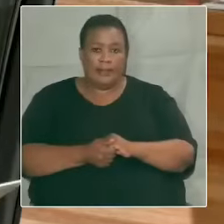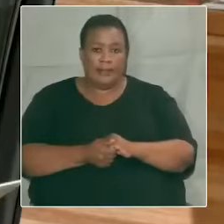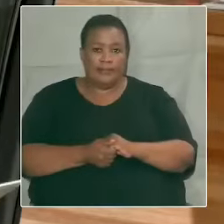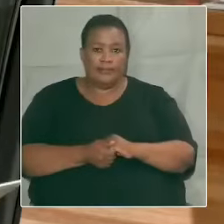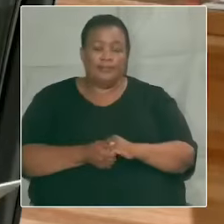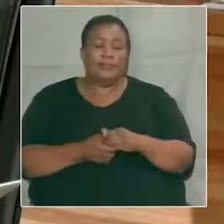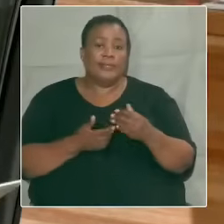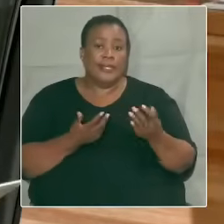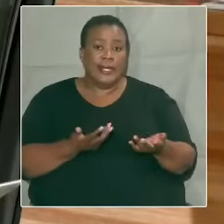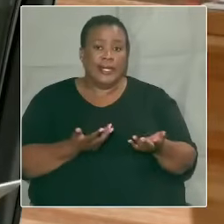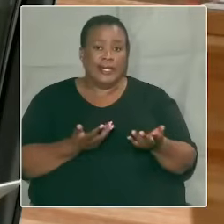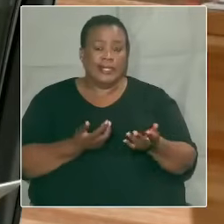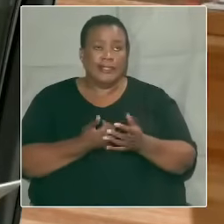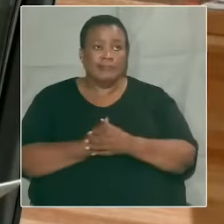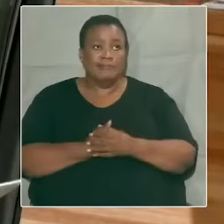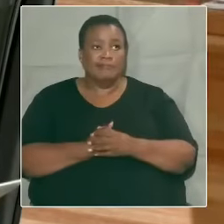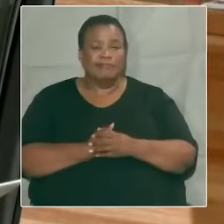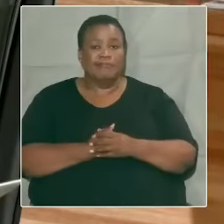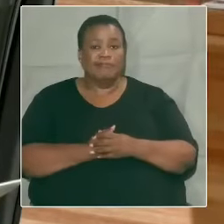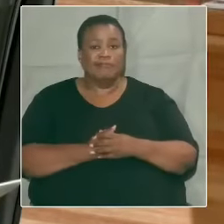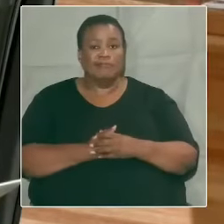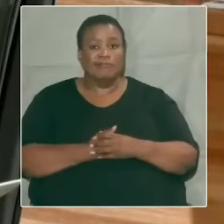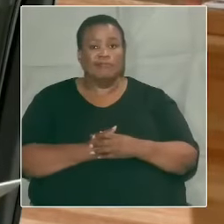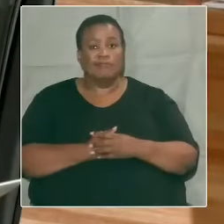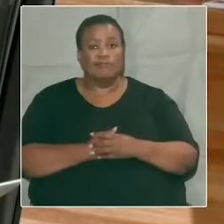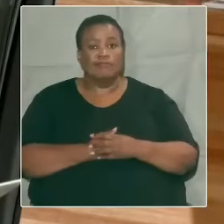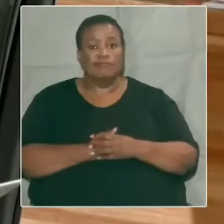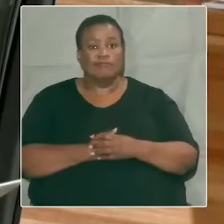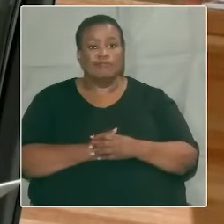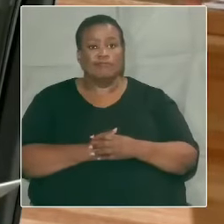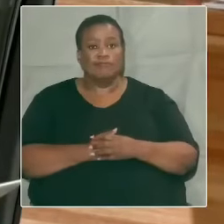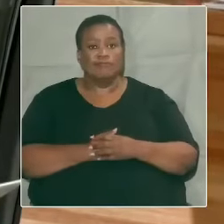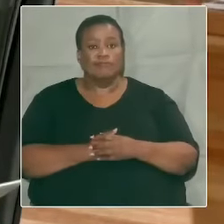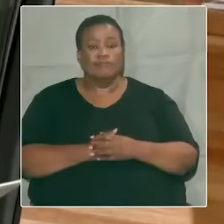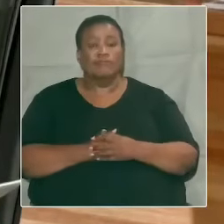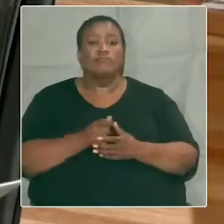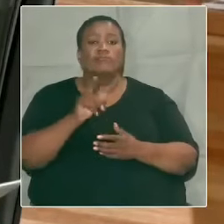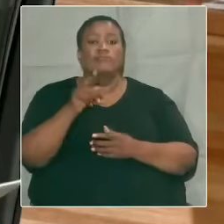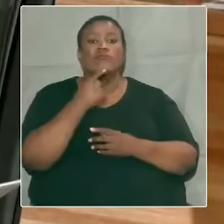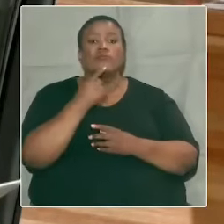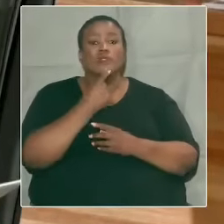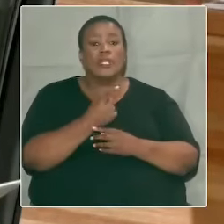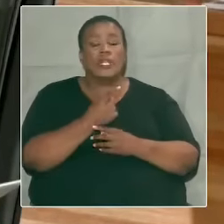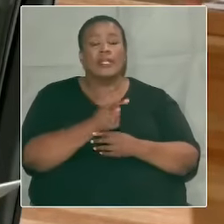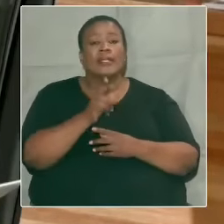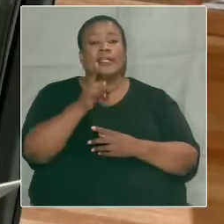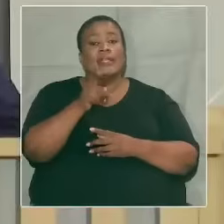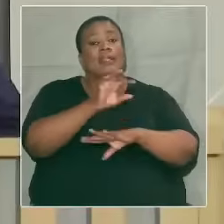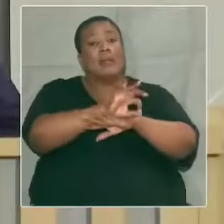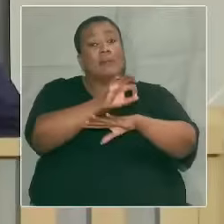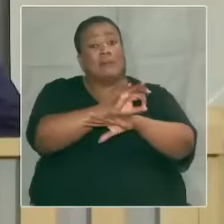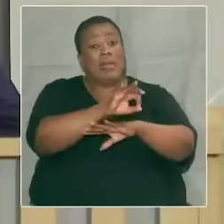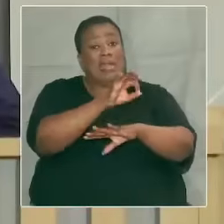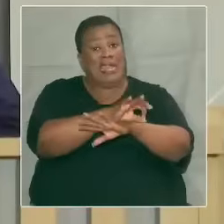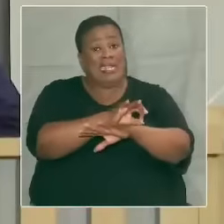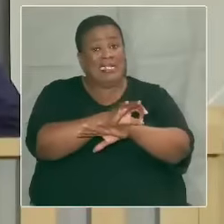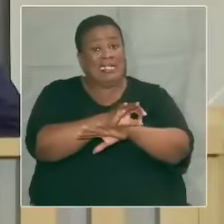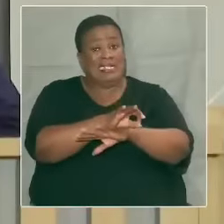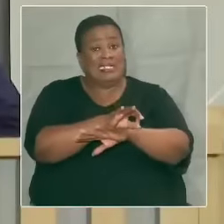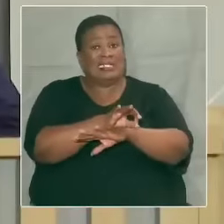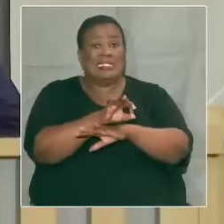And you indicate that that plan is dated 18 June